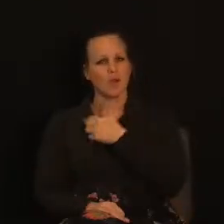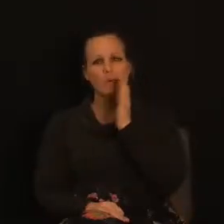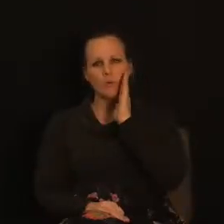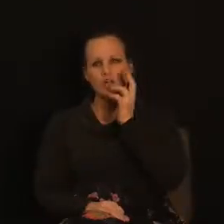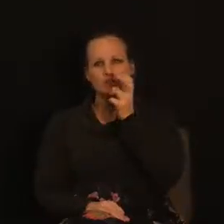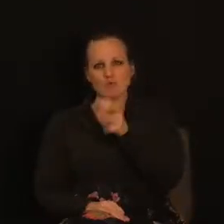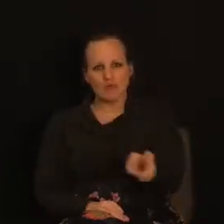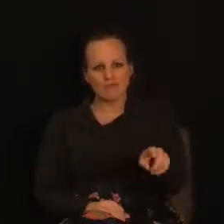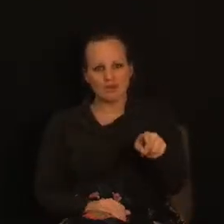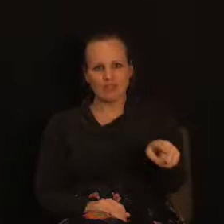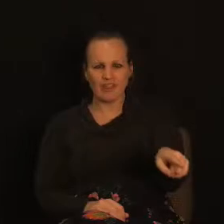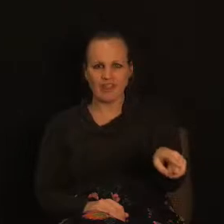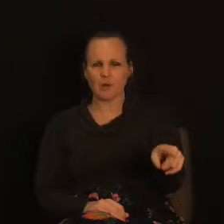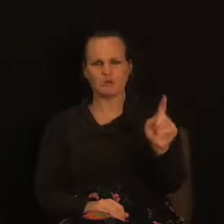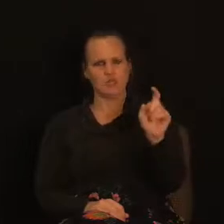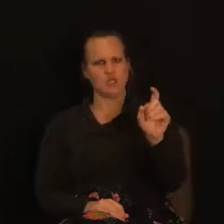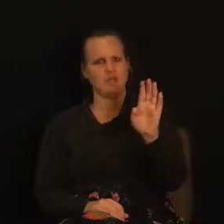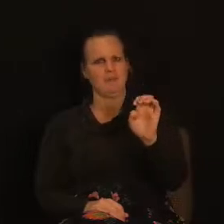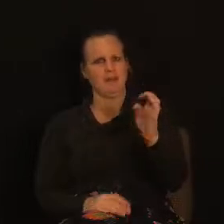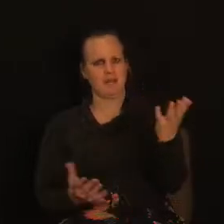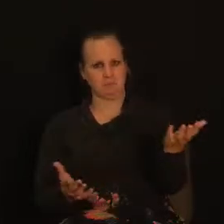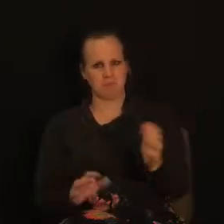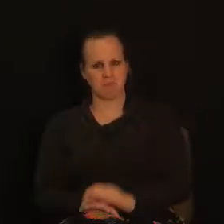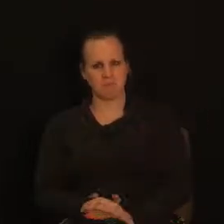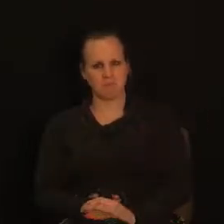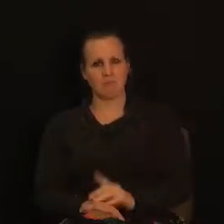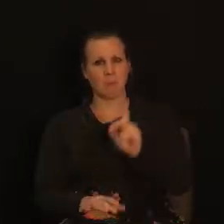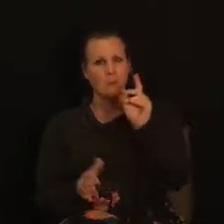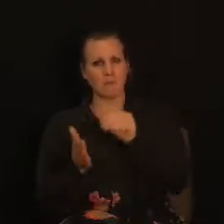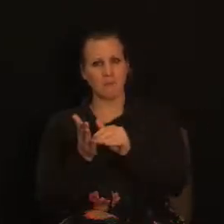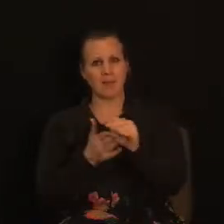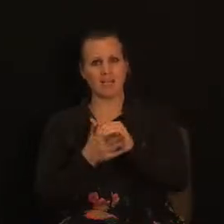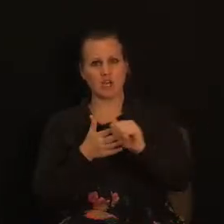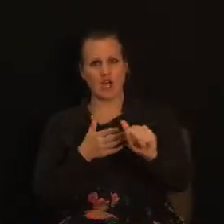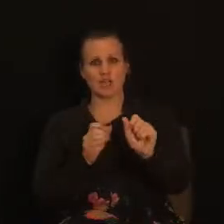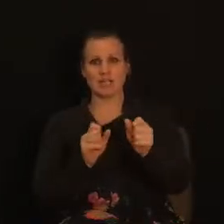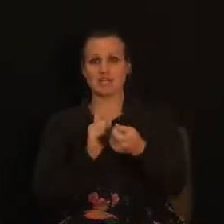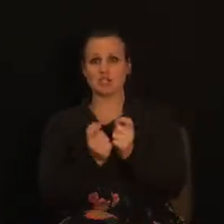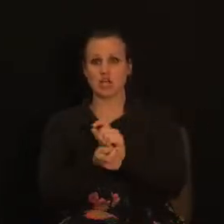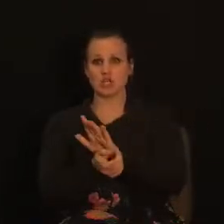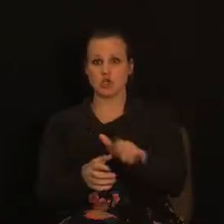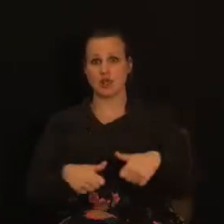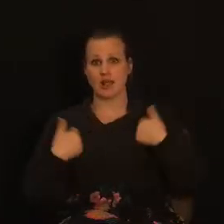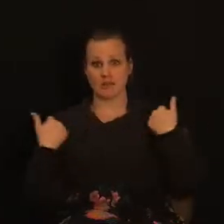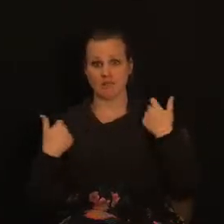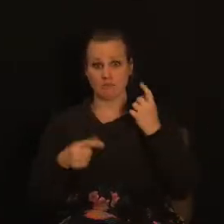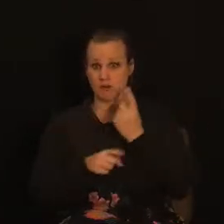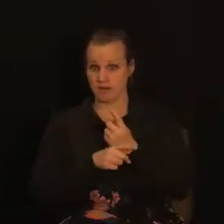And we should be going down there. Because $1 million can change a life, right?